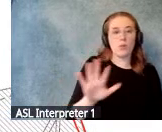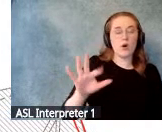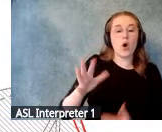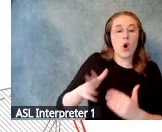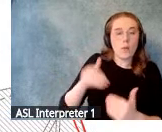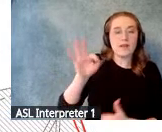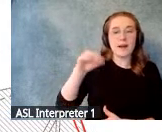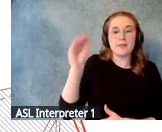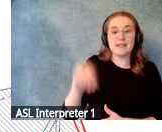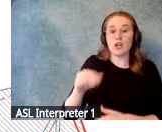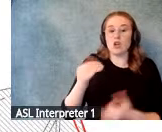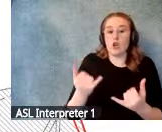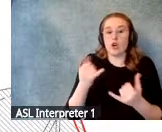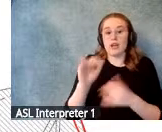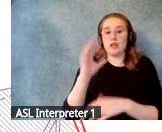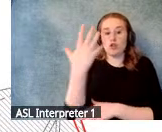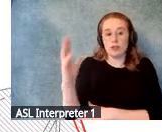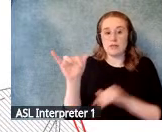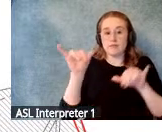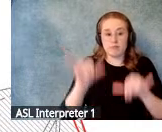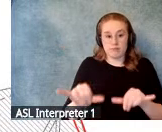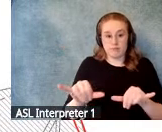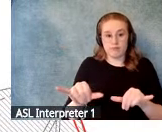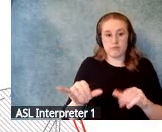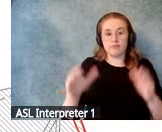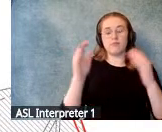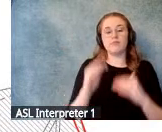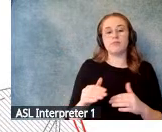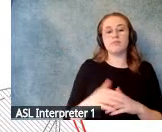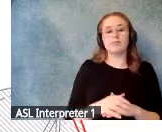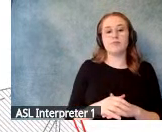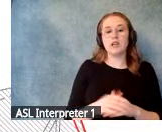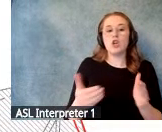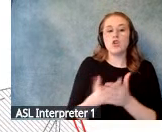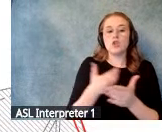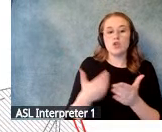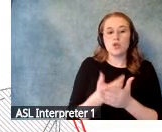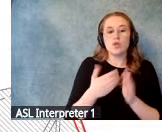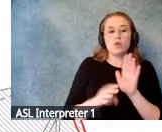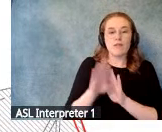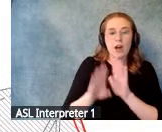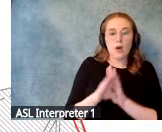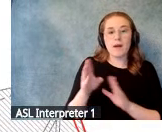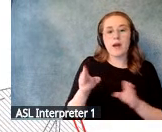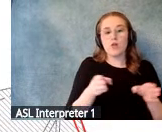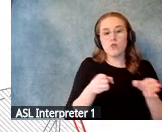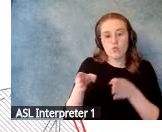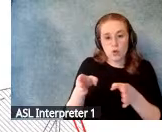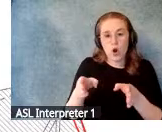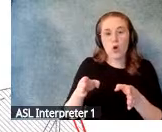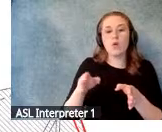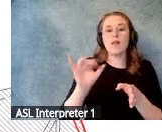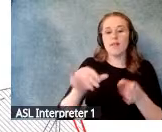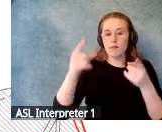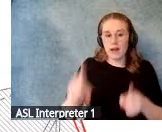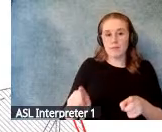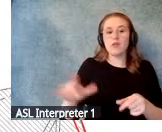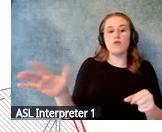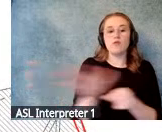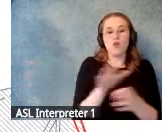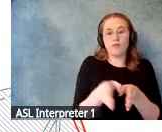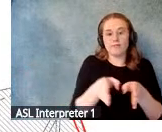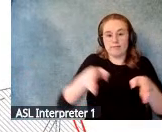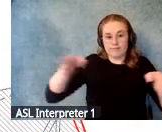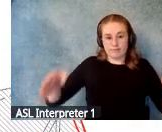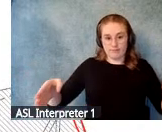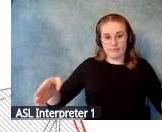As part of the new development, roadway improvements would occur along Arthur Kill Road. These would include widening the roadway to its full map width, the